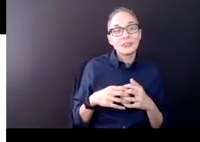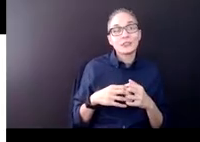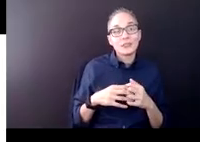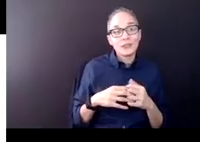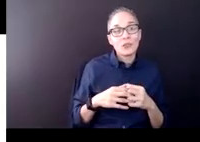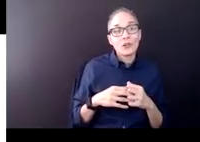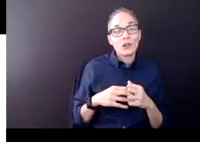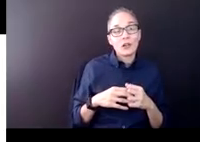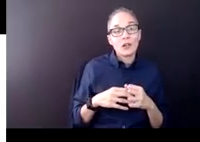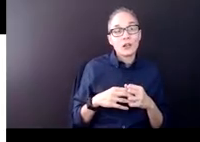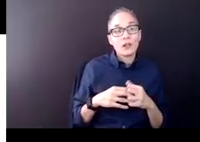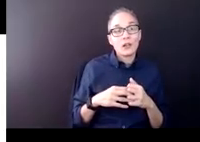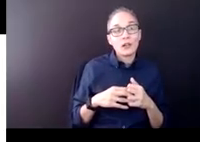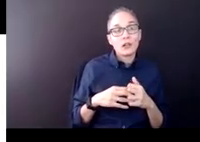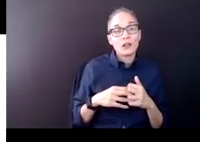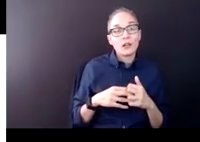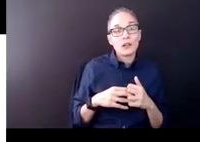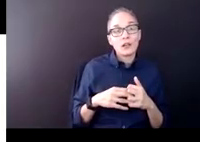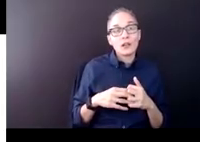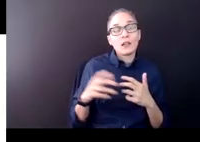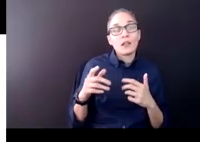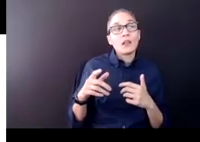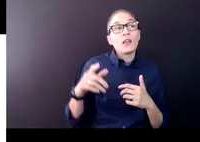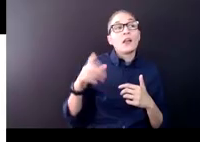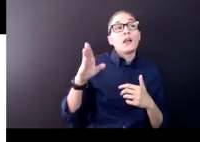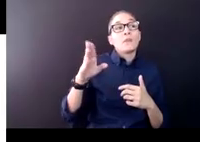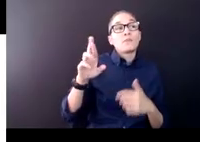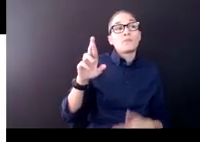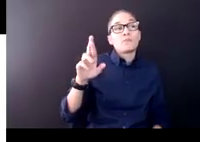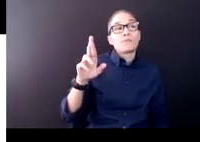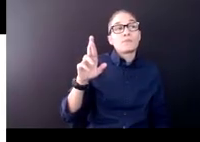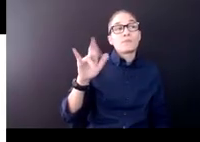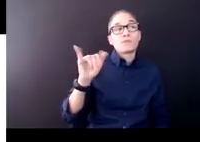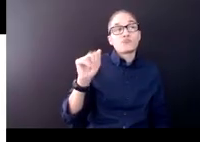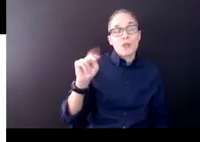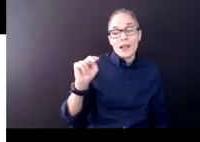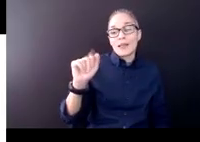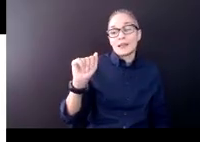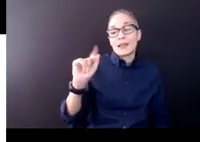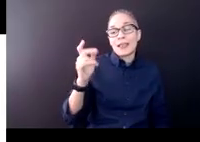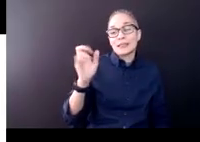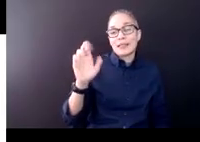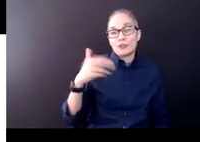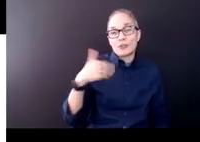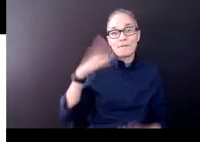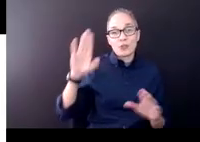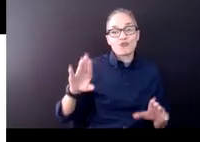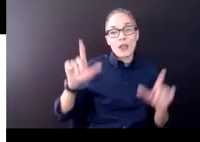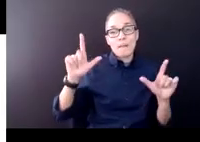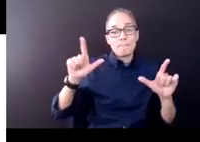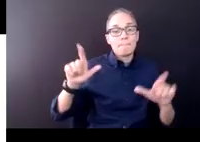channel. Um, Brian Alexander has a great blog on AI and teaching and learning. Jeff